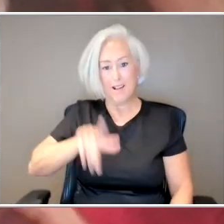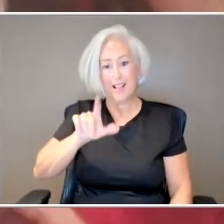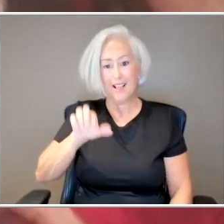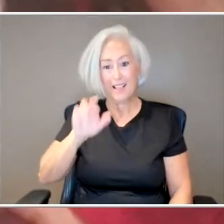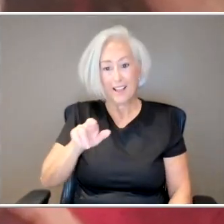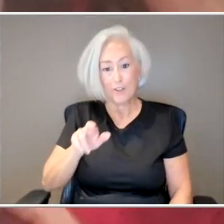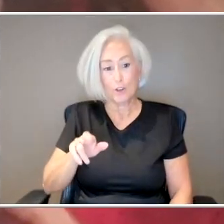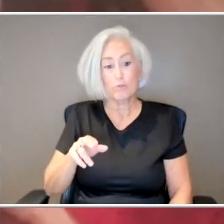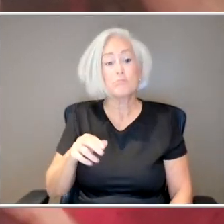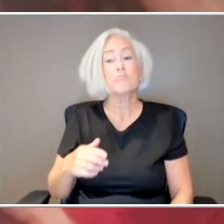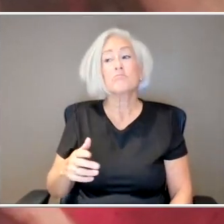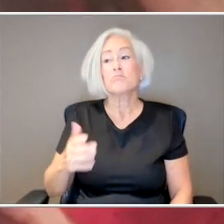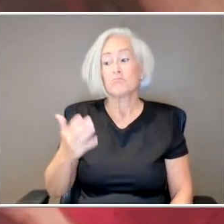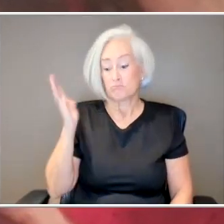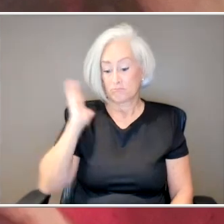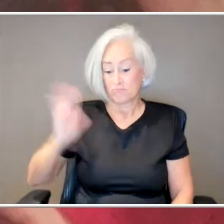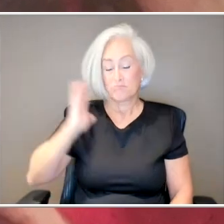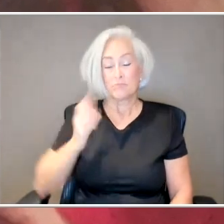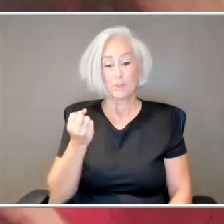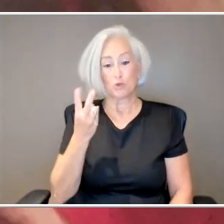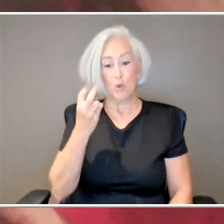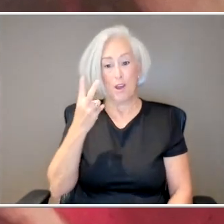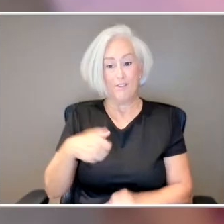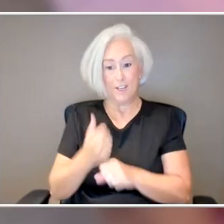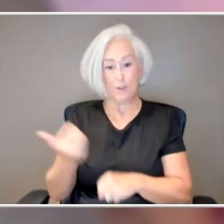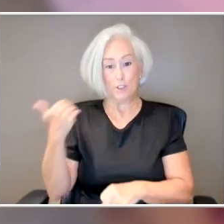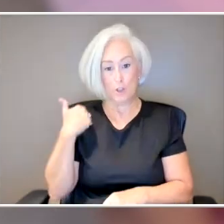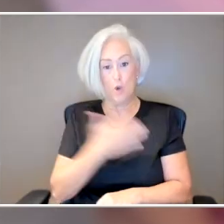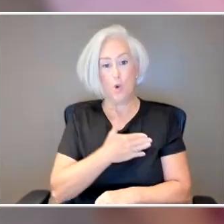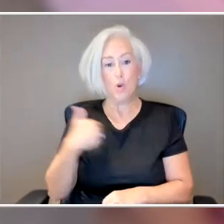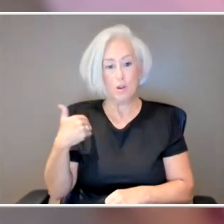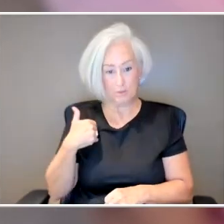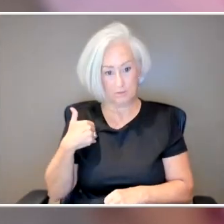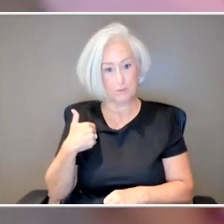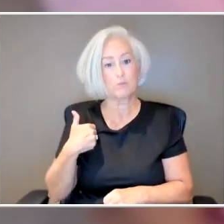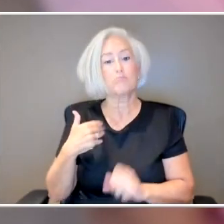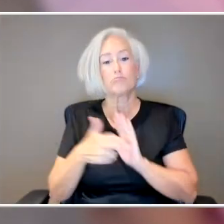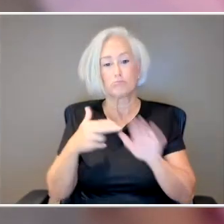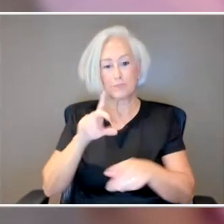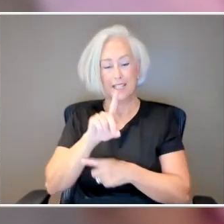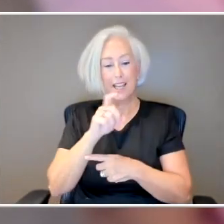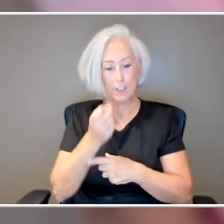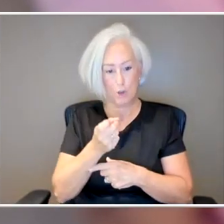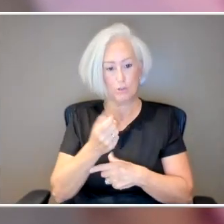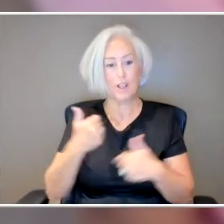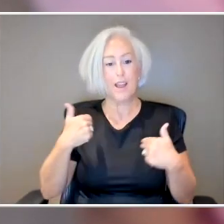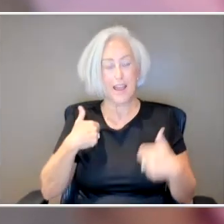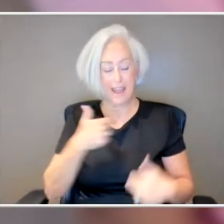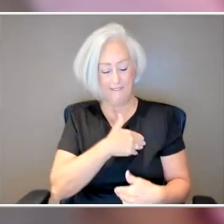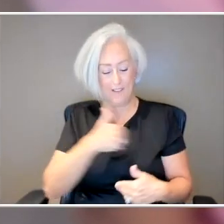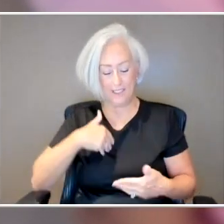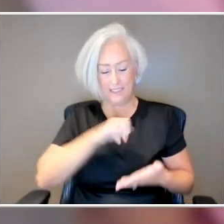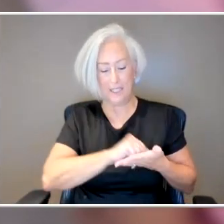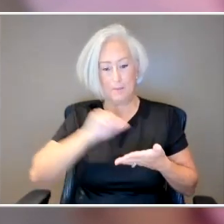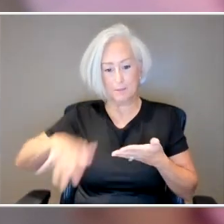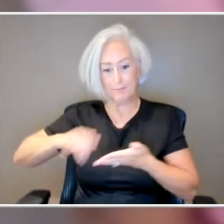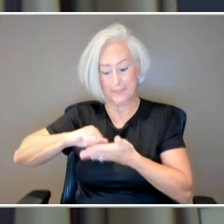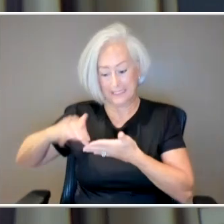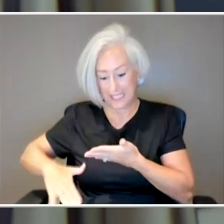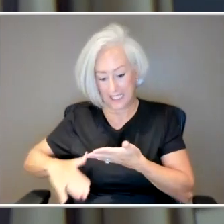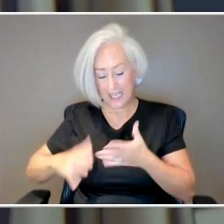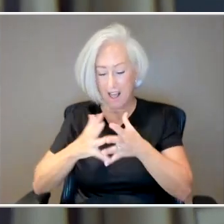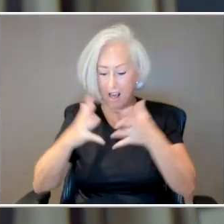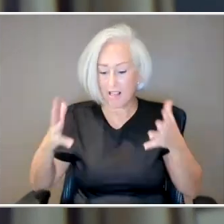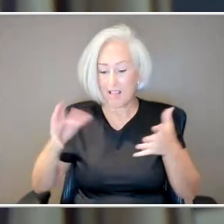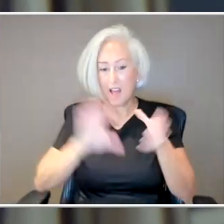years ago. I had to go to a double mastectomy and a lot of chemo and the